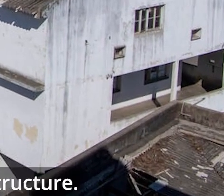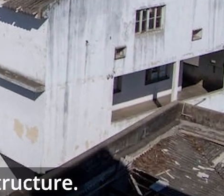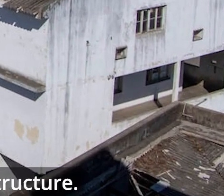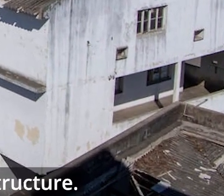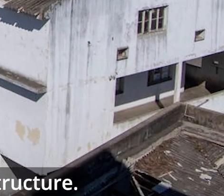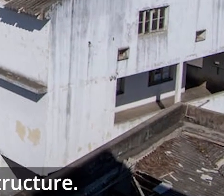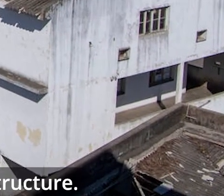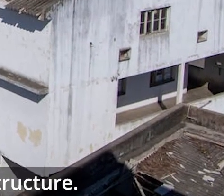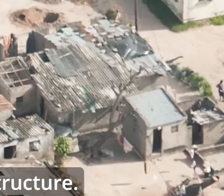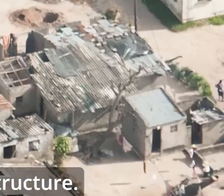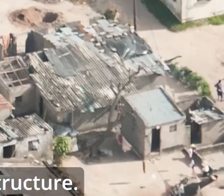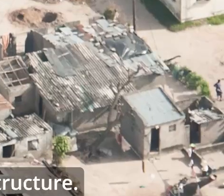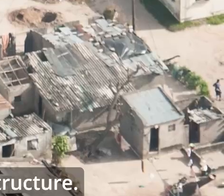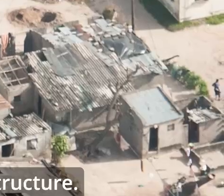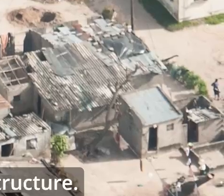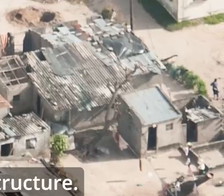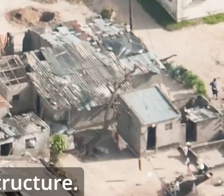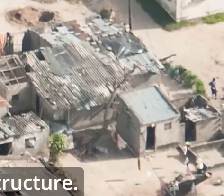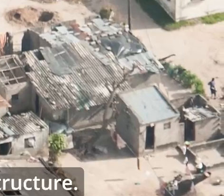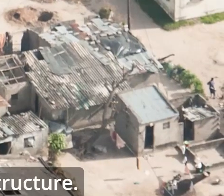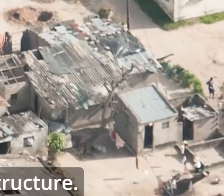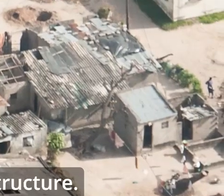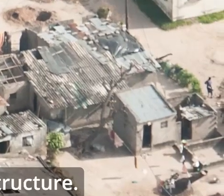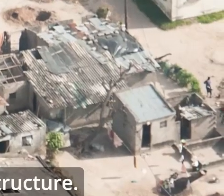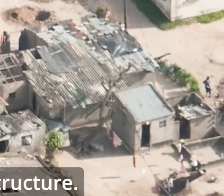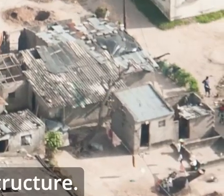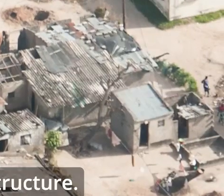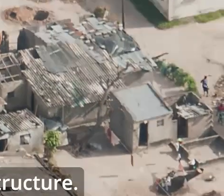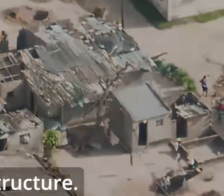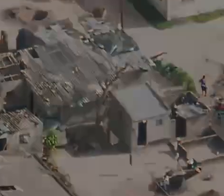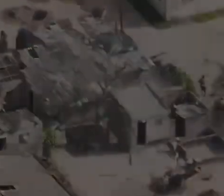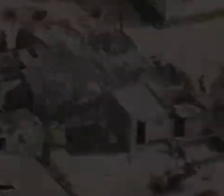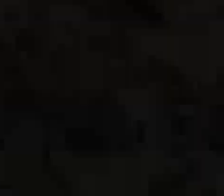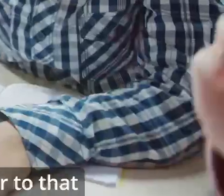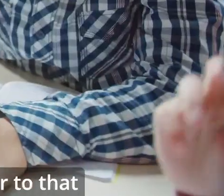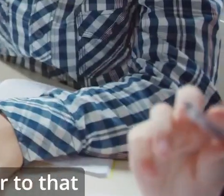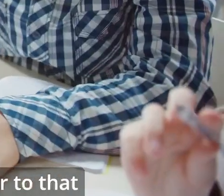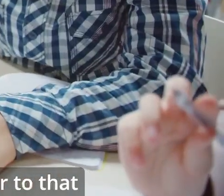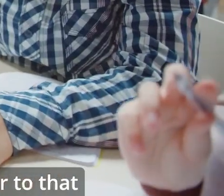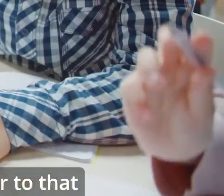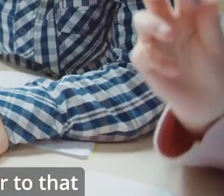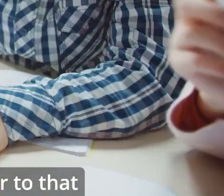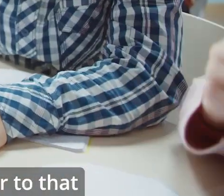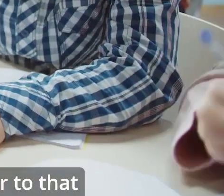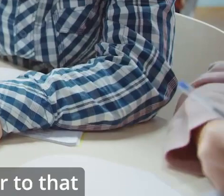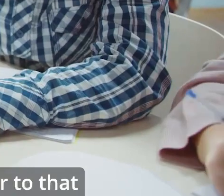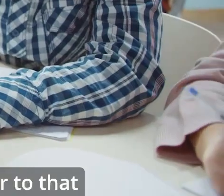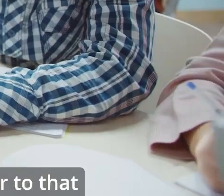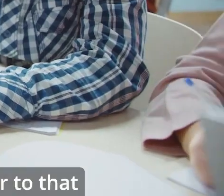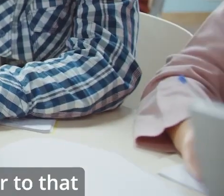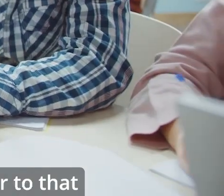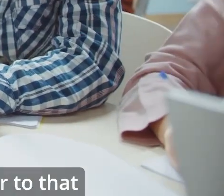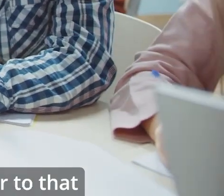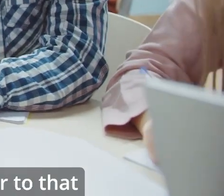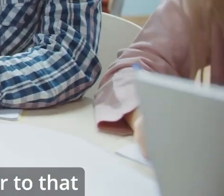network, health facilities, homes, schools, and other critical infrastructure. We need to adopt a net resilience